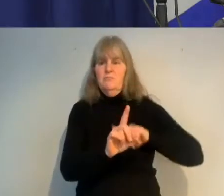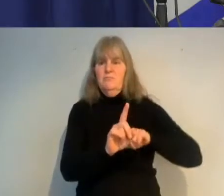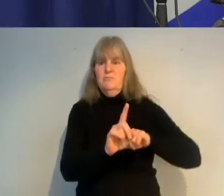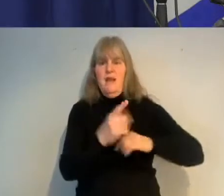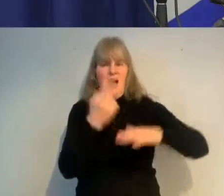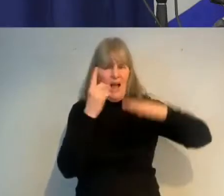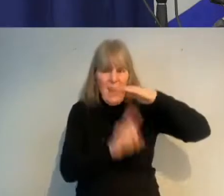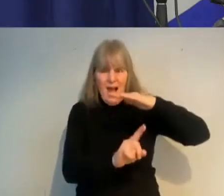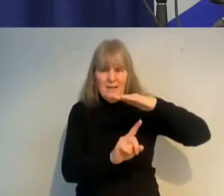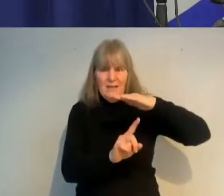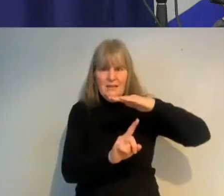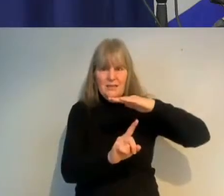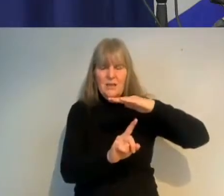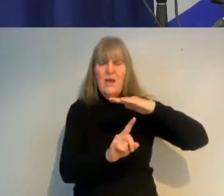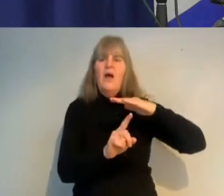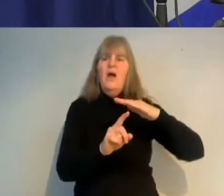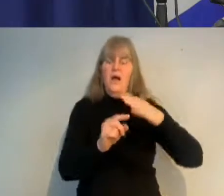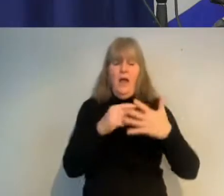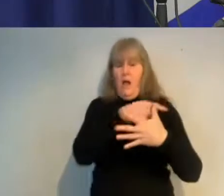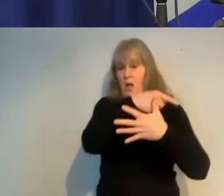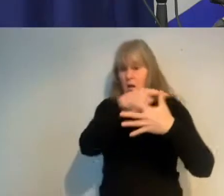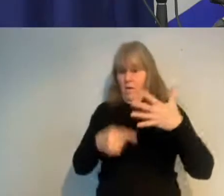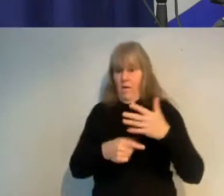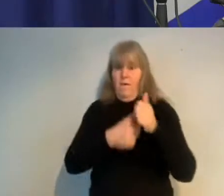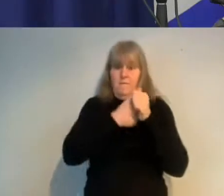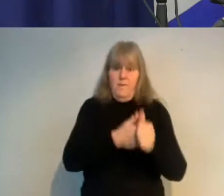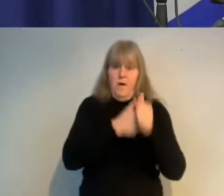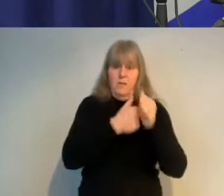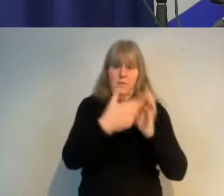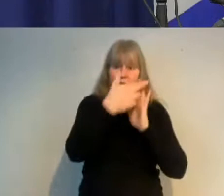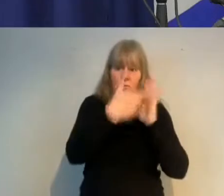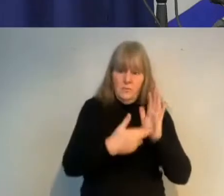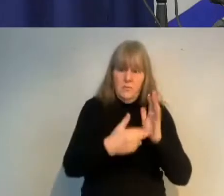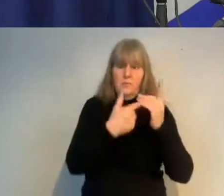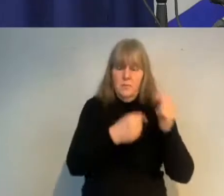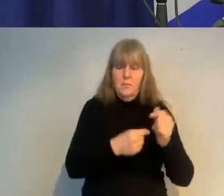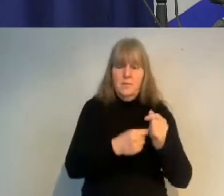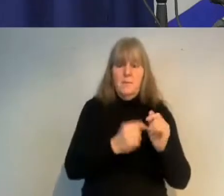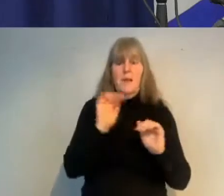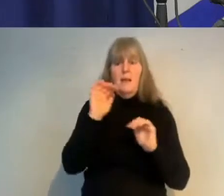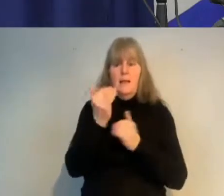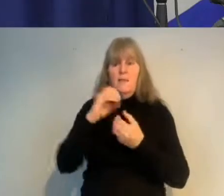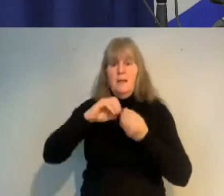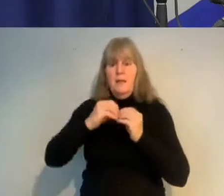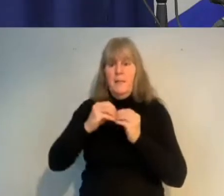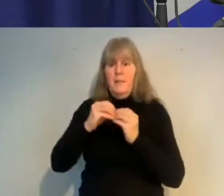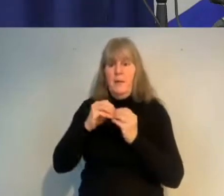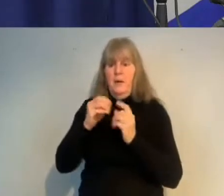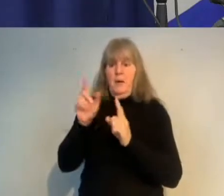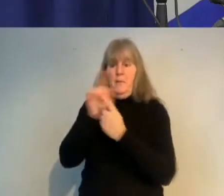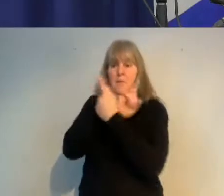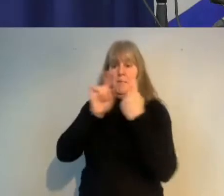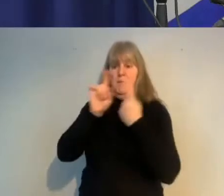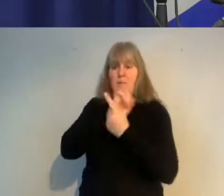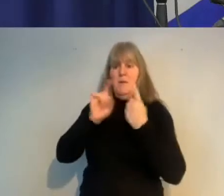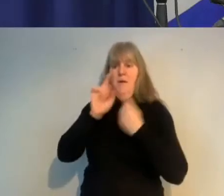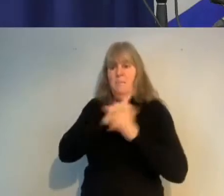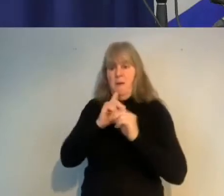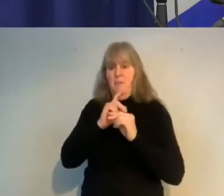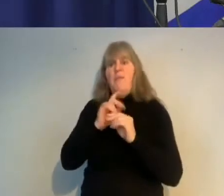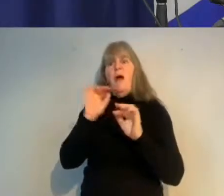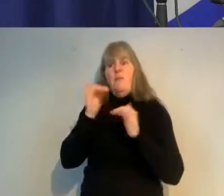combining all of these protections, especially limiting our contacts as much as possible, that we'll control the spread of Omicron and stay